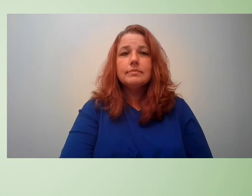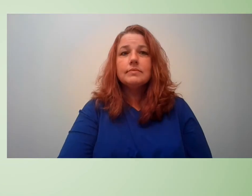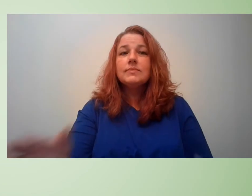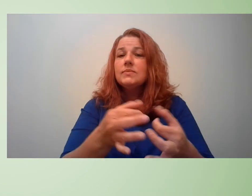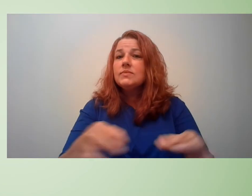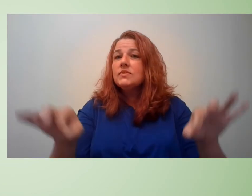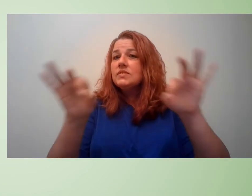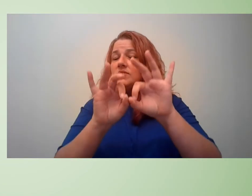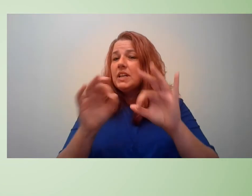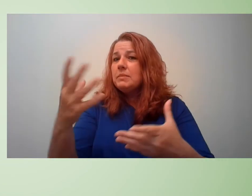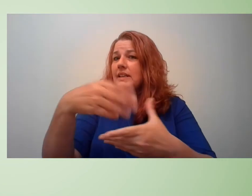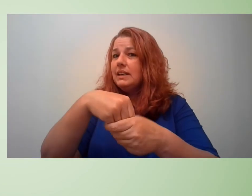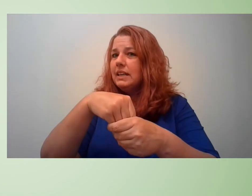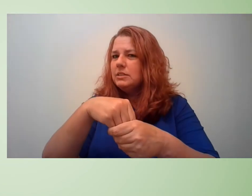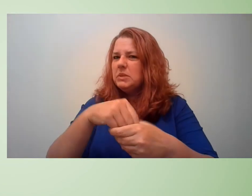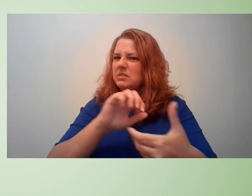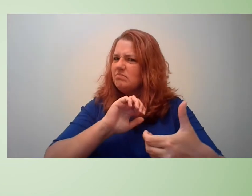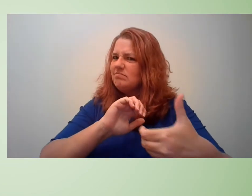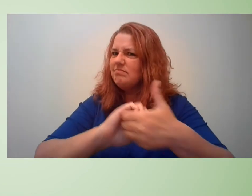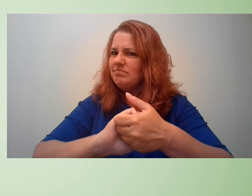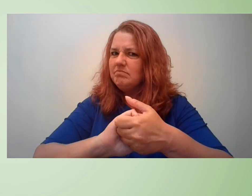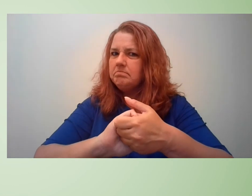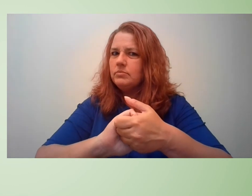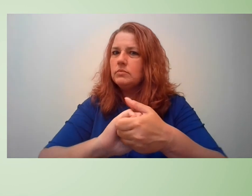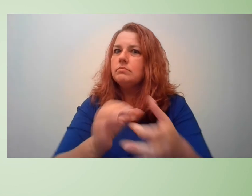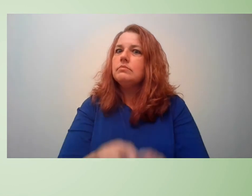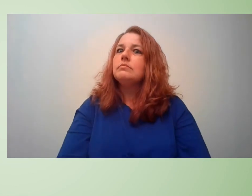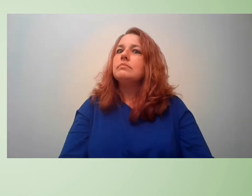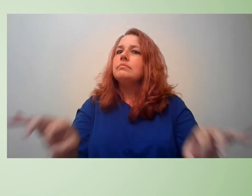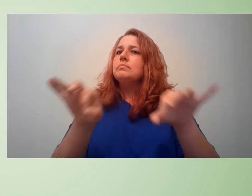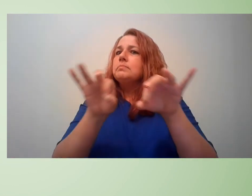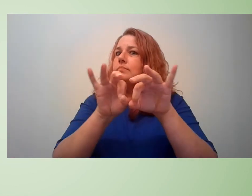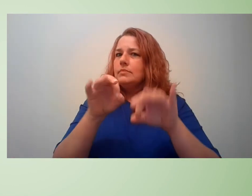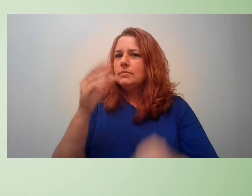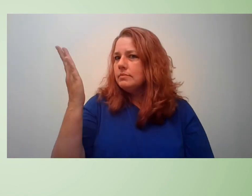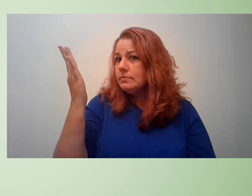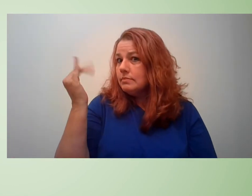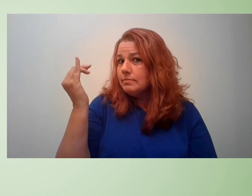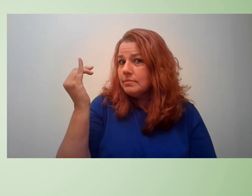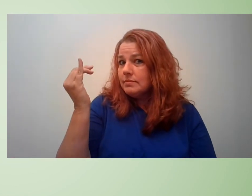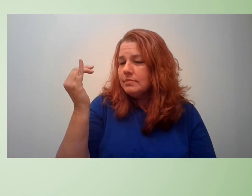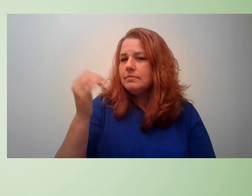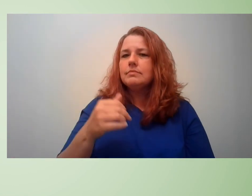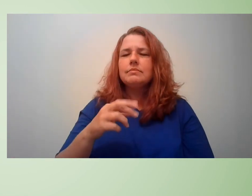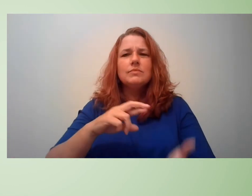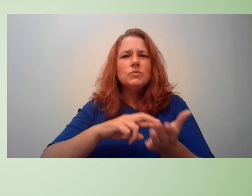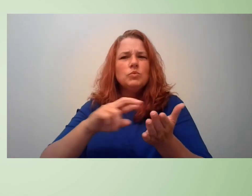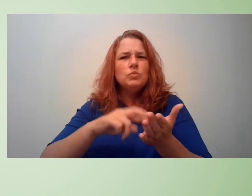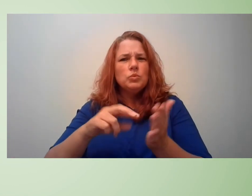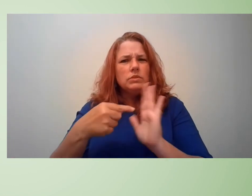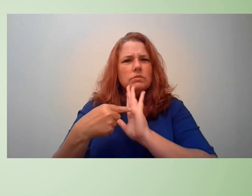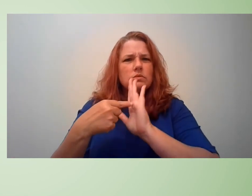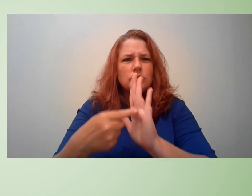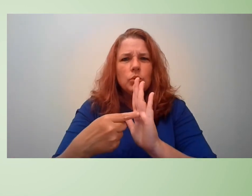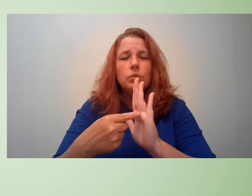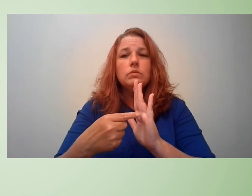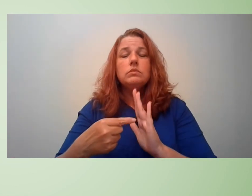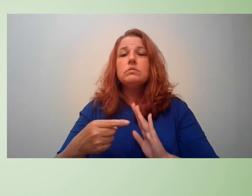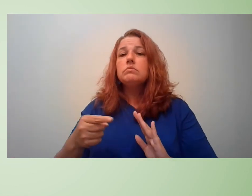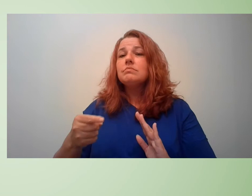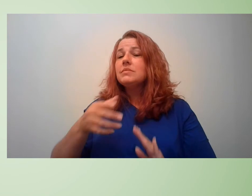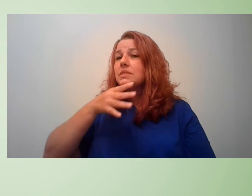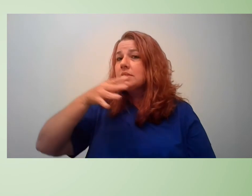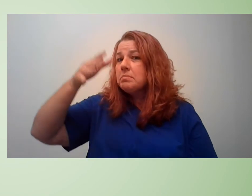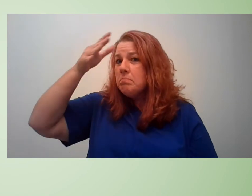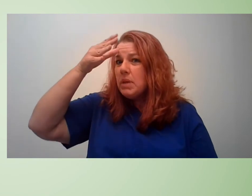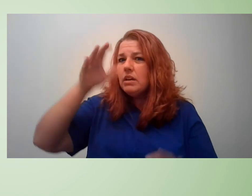Why is family engagement so important? Research shows that when parents and families are involved in a child's education, amazing things